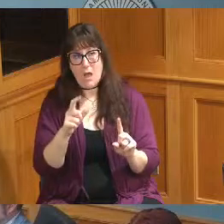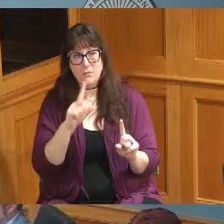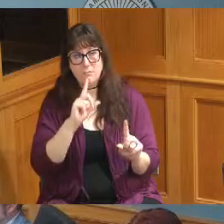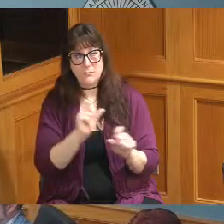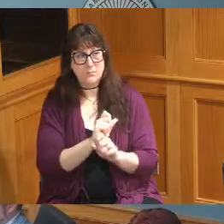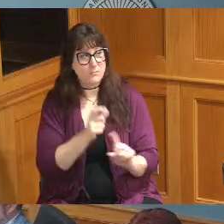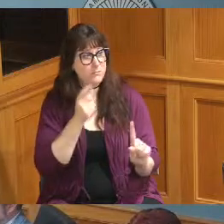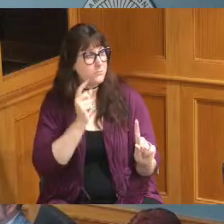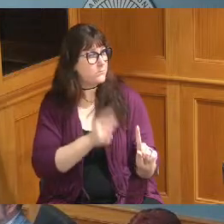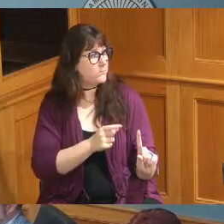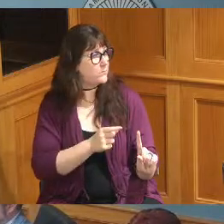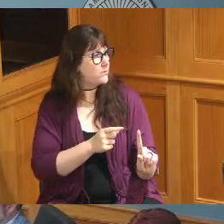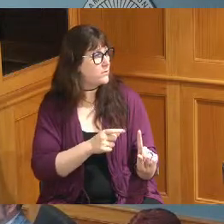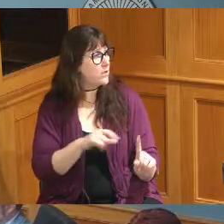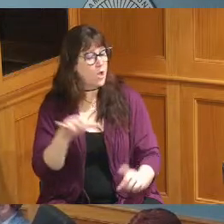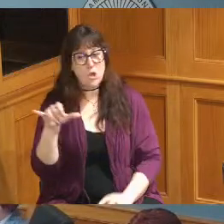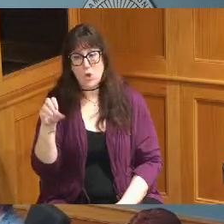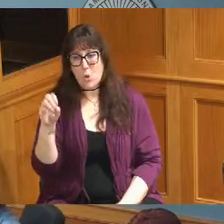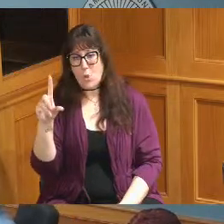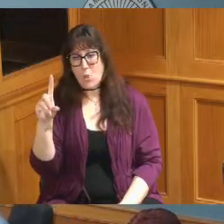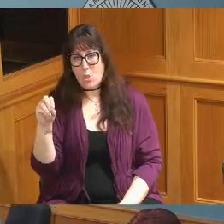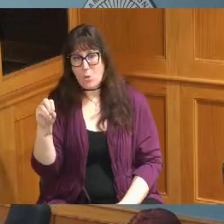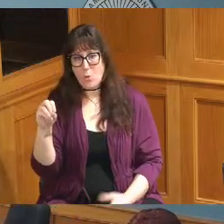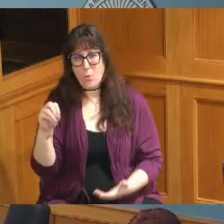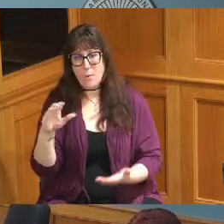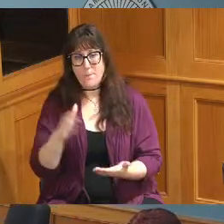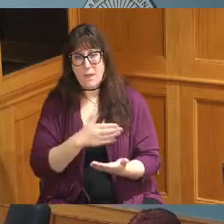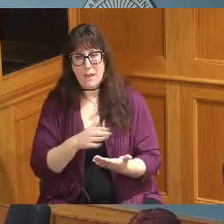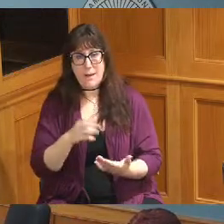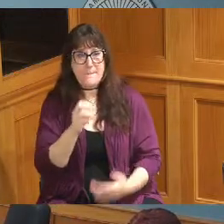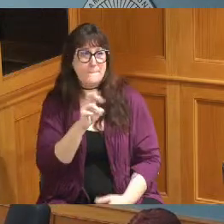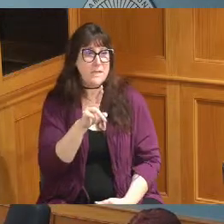like I'm missing out on That's the something here. YOLO band. Mr. President.